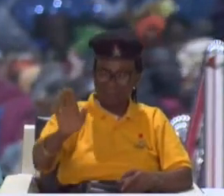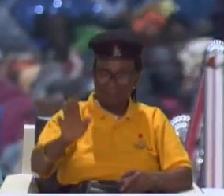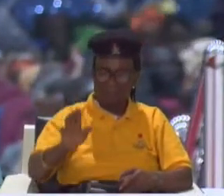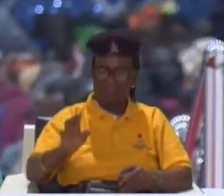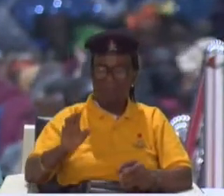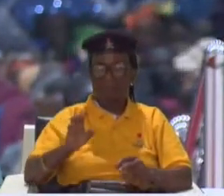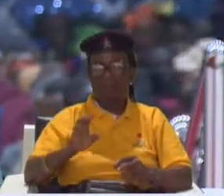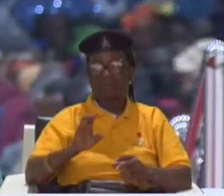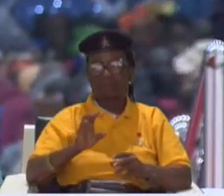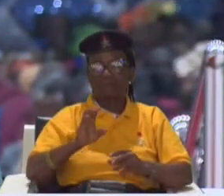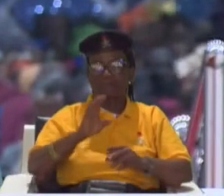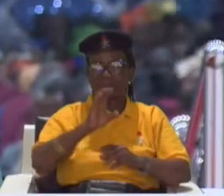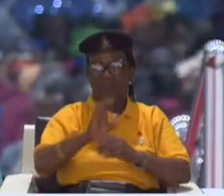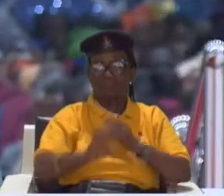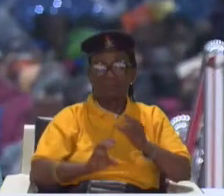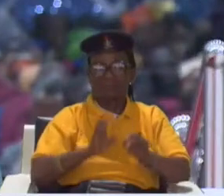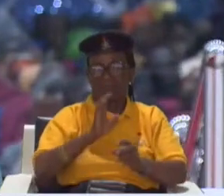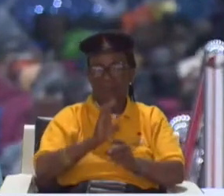He said